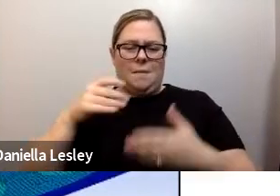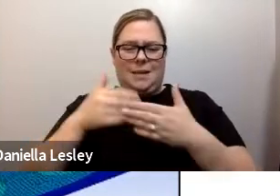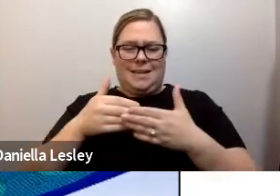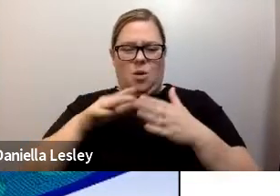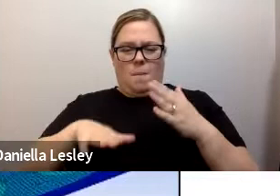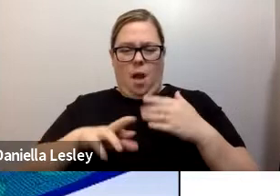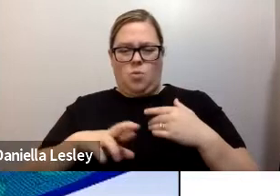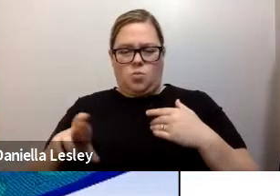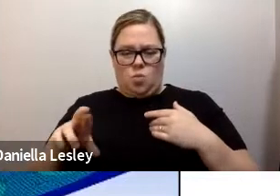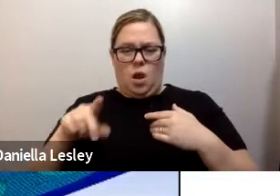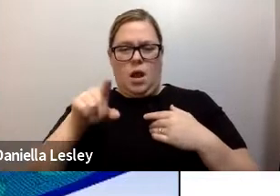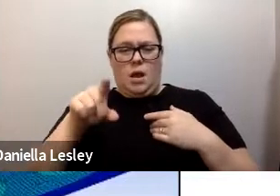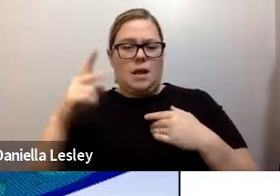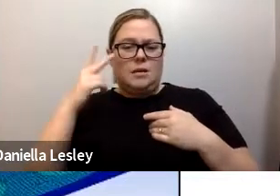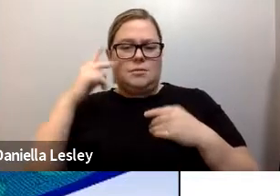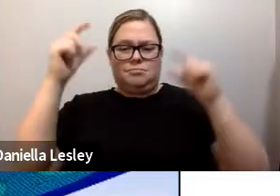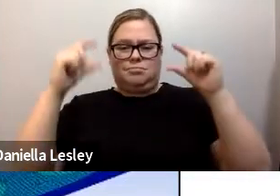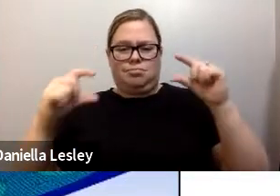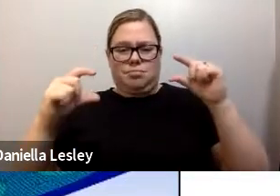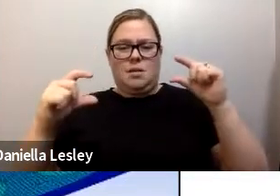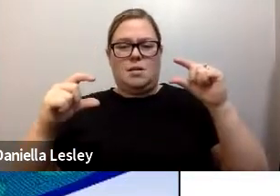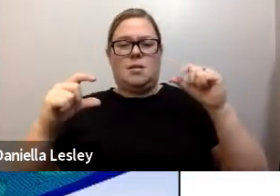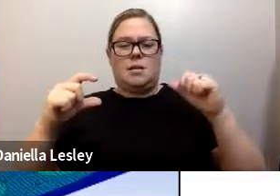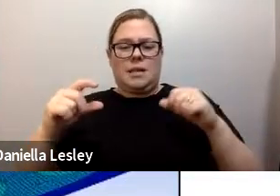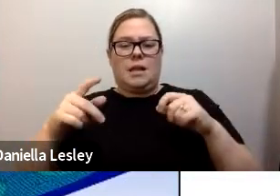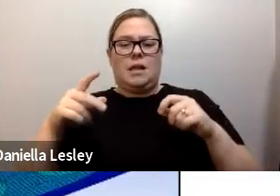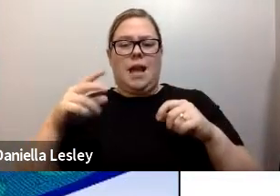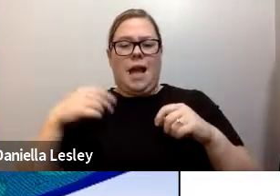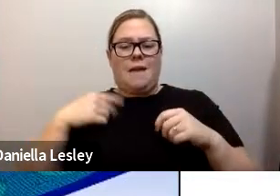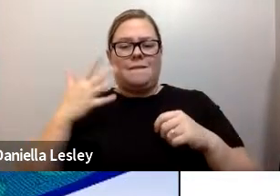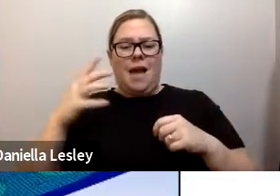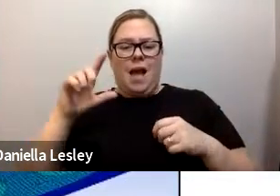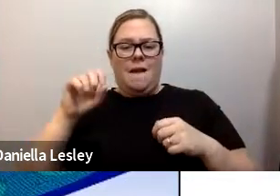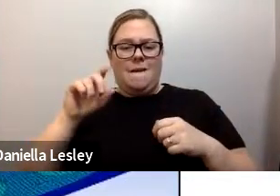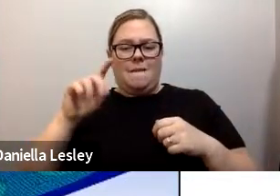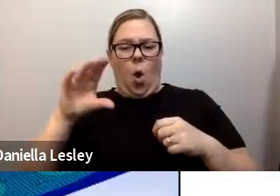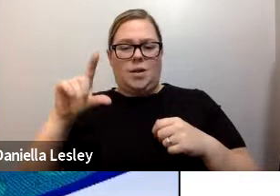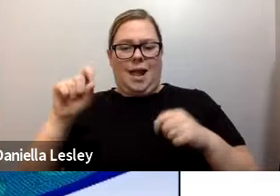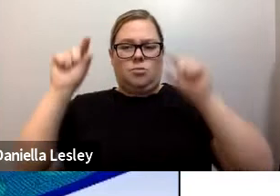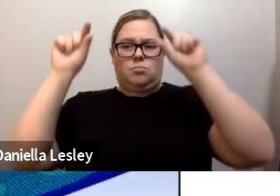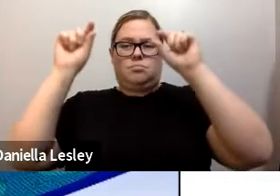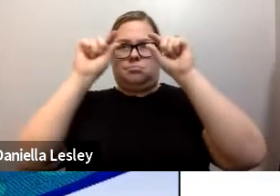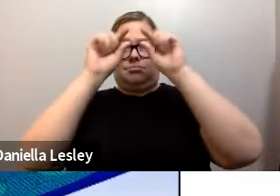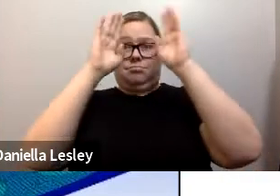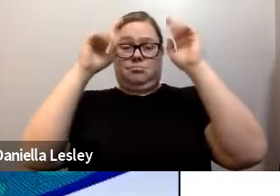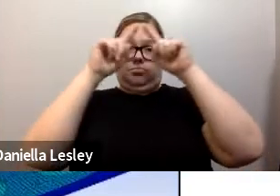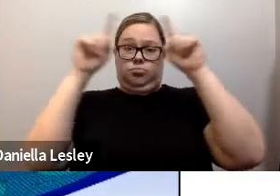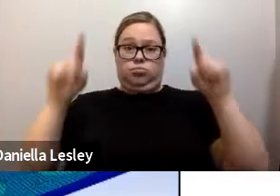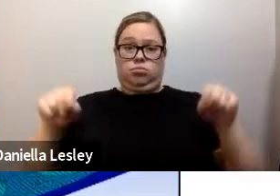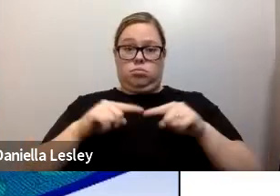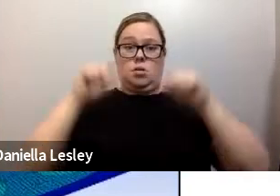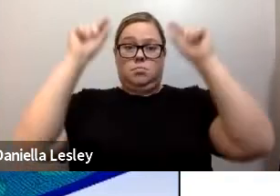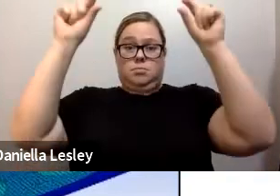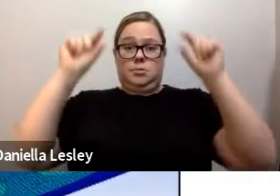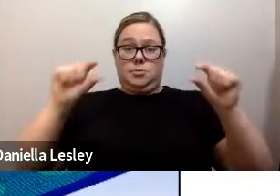right. And you see these little cutouts for the load cells. We got 5 load cells in this prototype. And I bring your attention to this